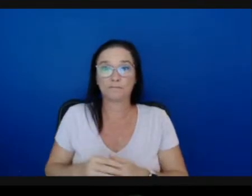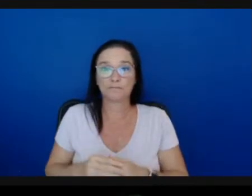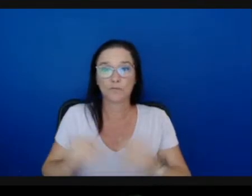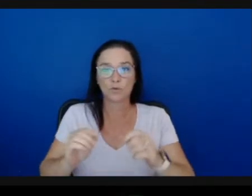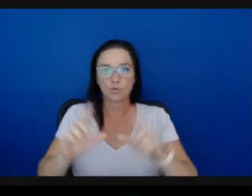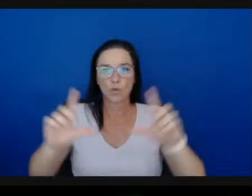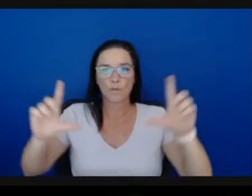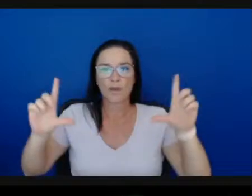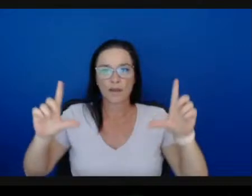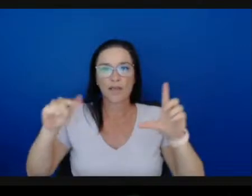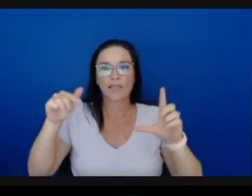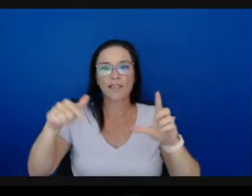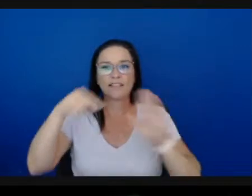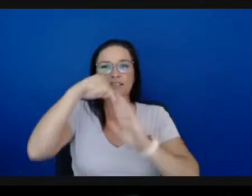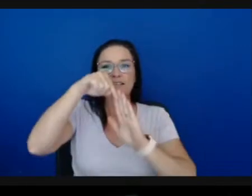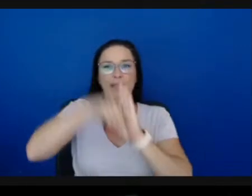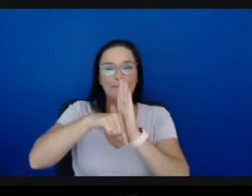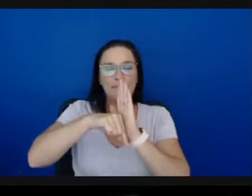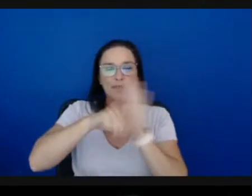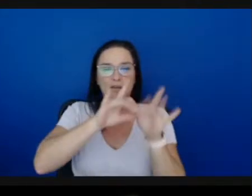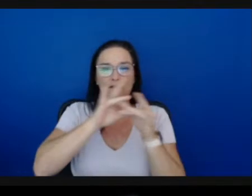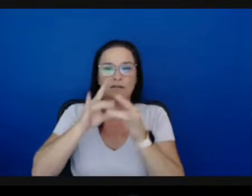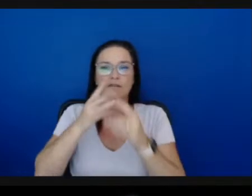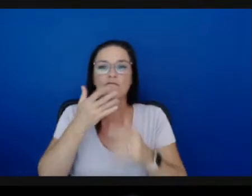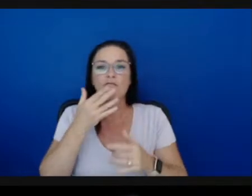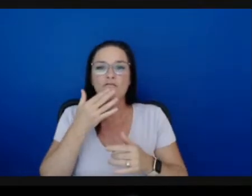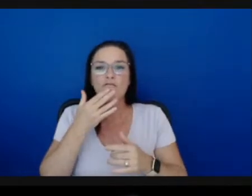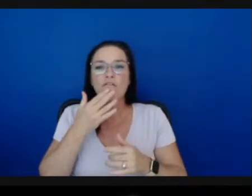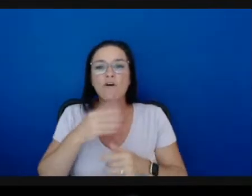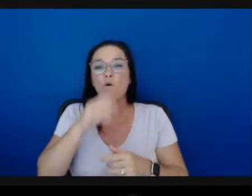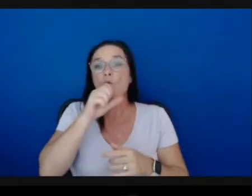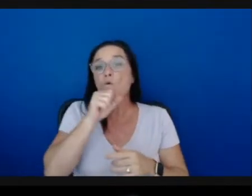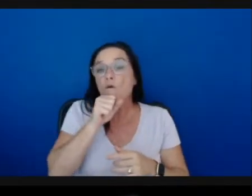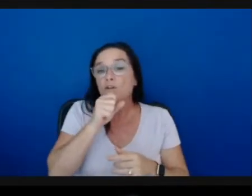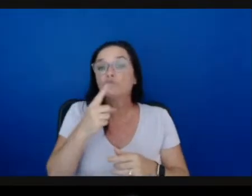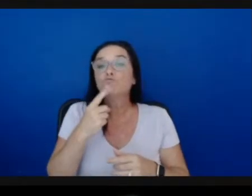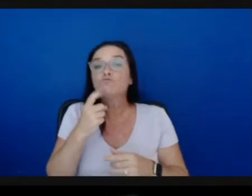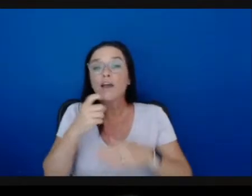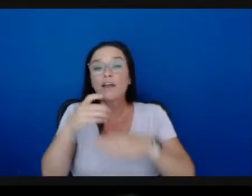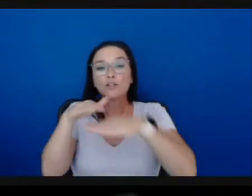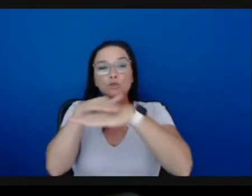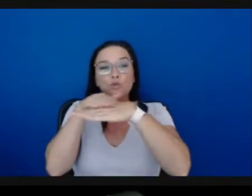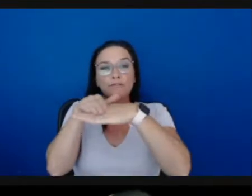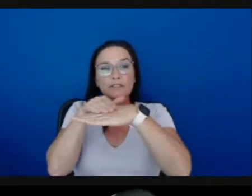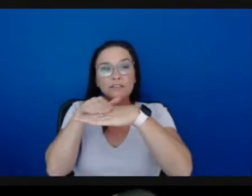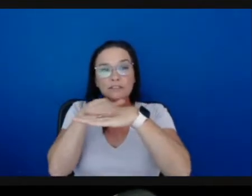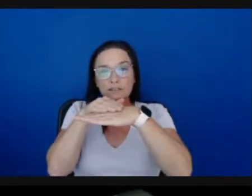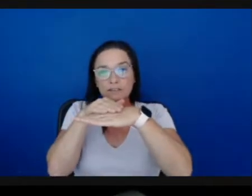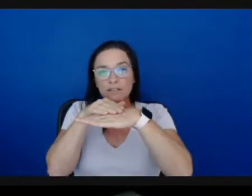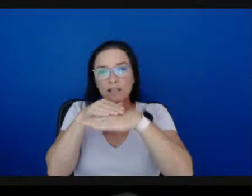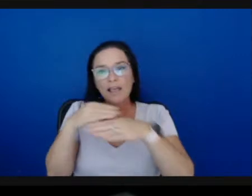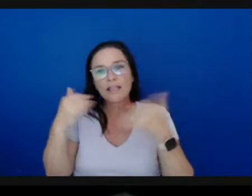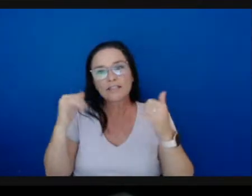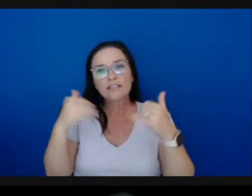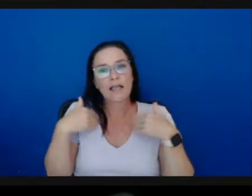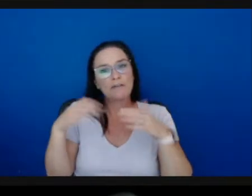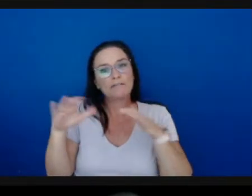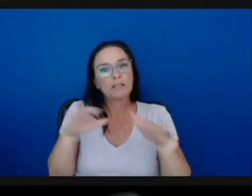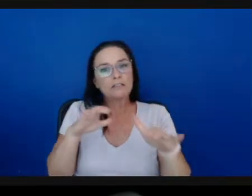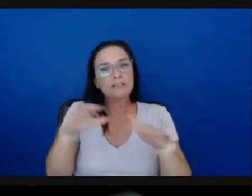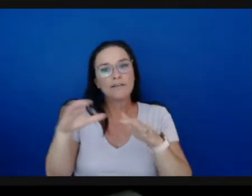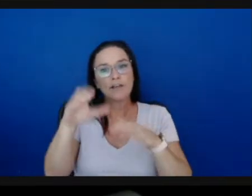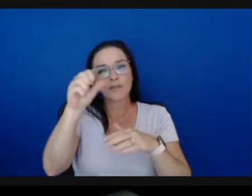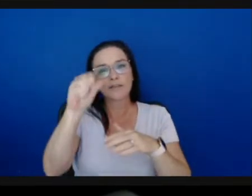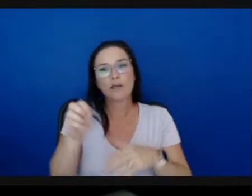is colored by depth. So you see the oranges and reds are the closest to the surface. And there's still some activity down the southwest